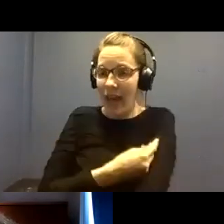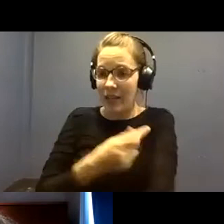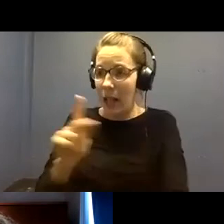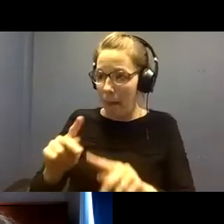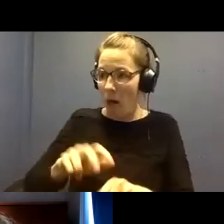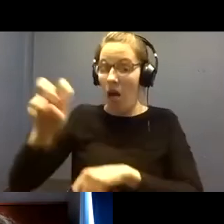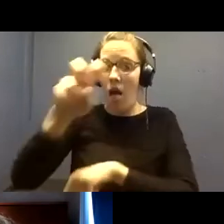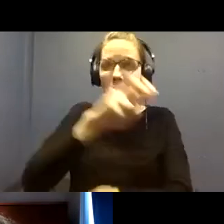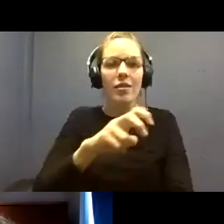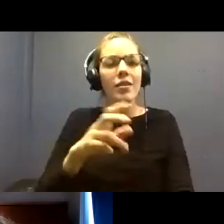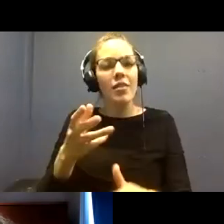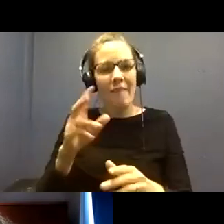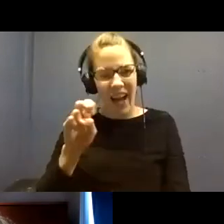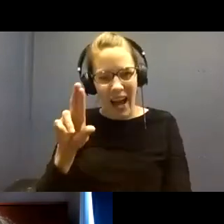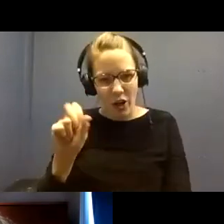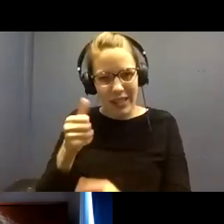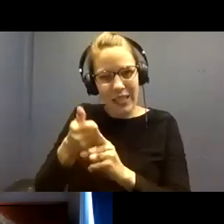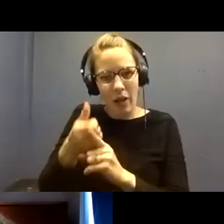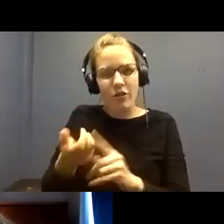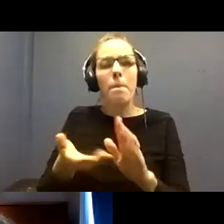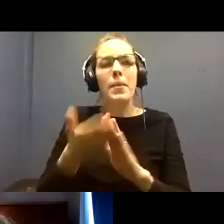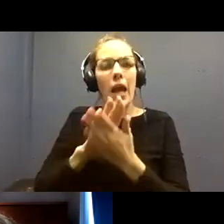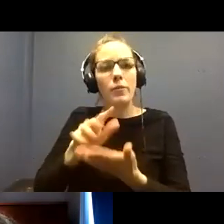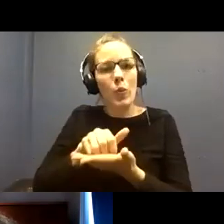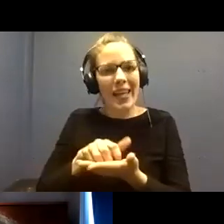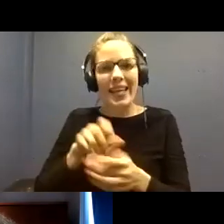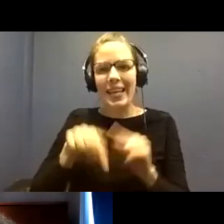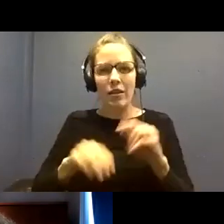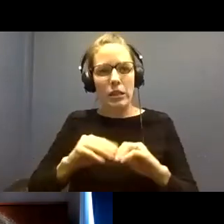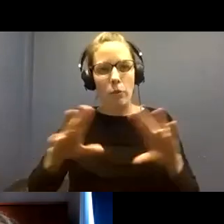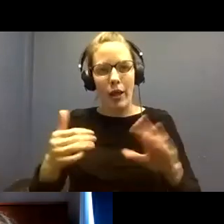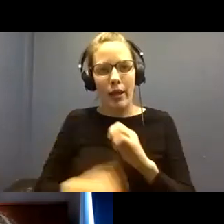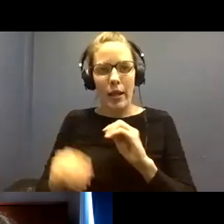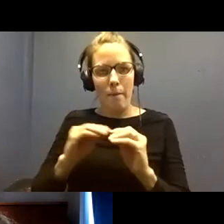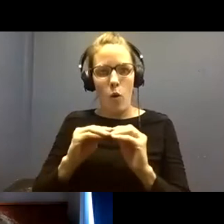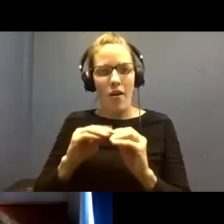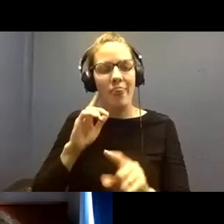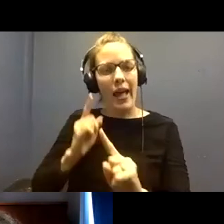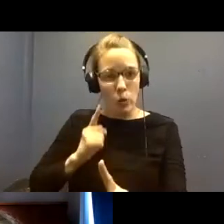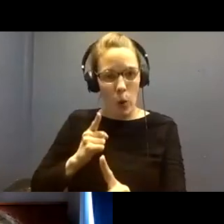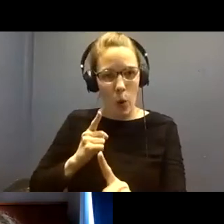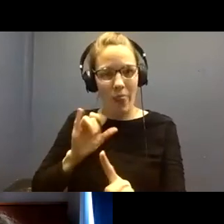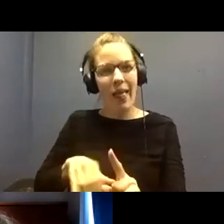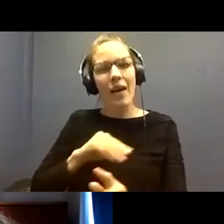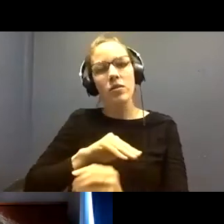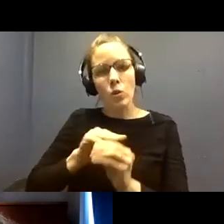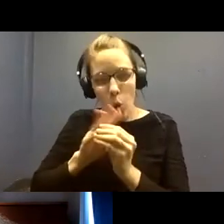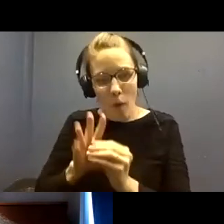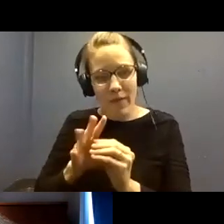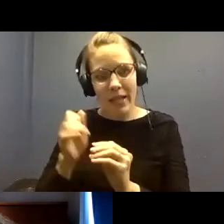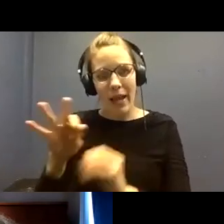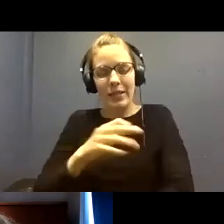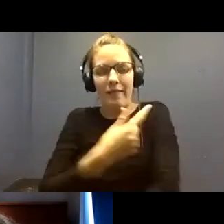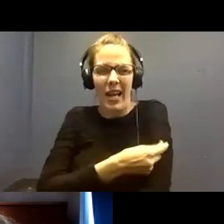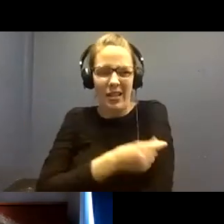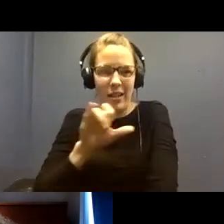weak. When it's weak, it can no longer spread. That is our goal. That is what the COVID-19 vaccines can do for